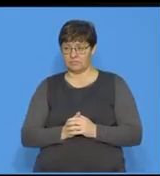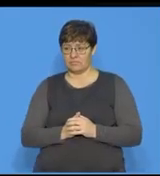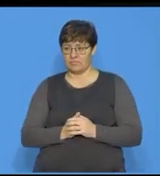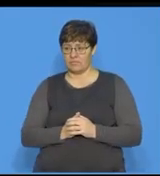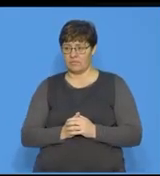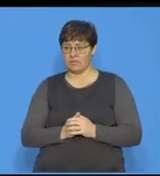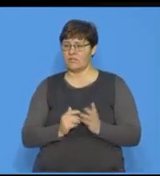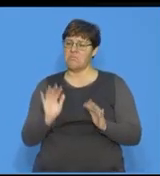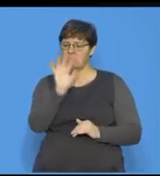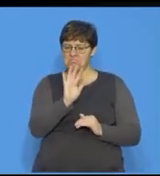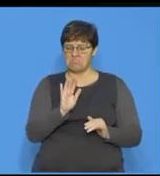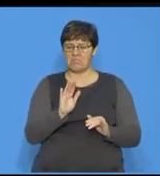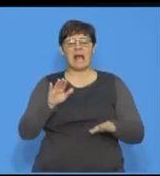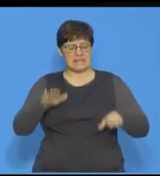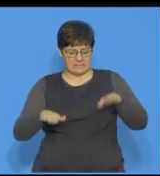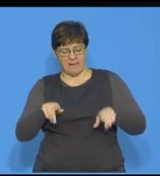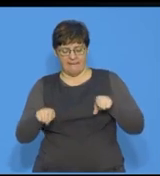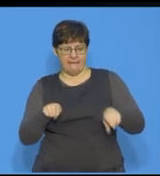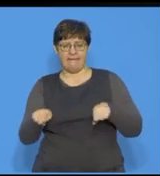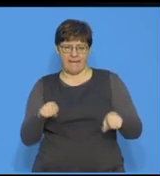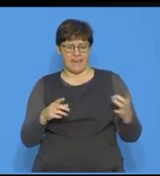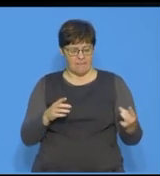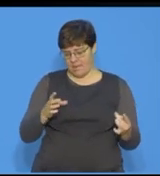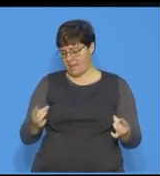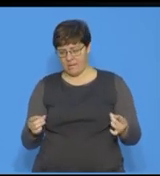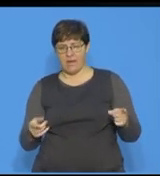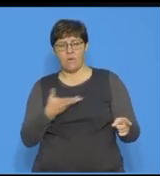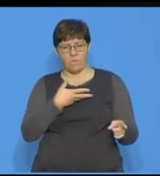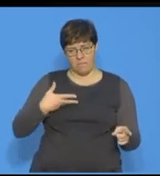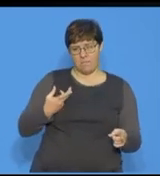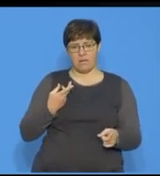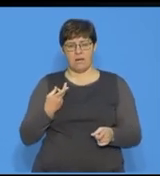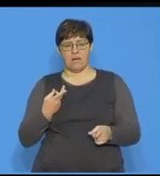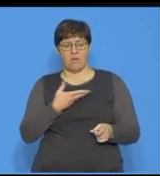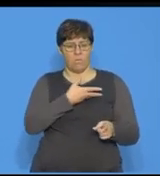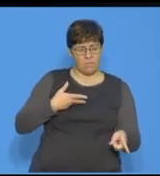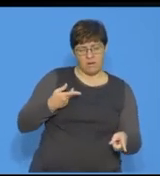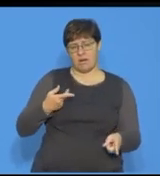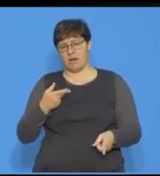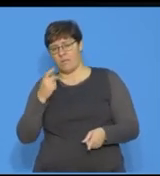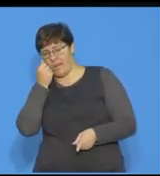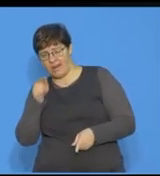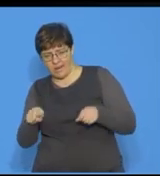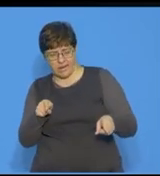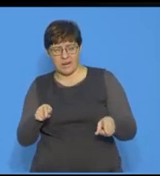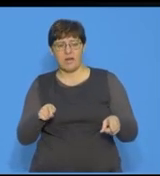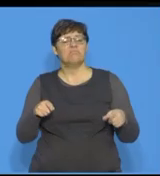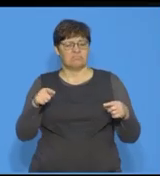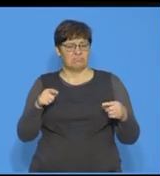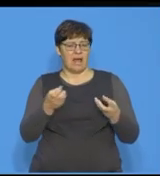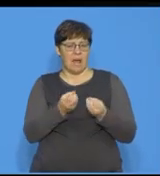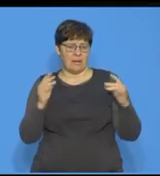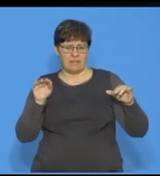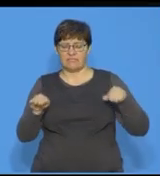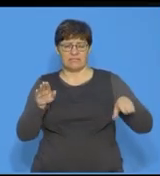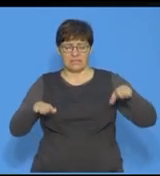see that we've got more or less the same number of males and females in each age range,